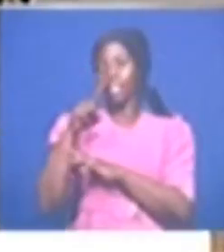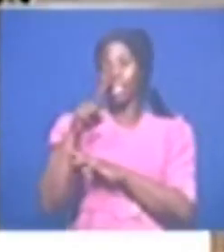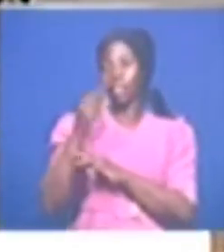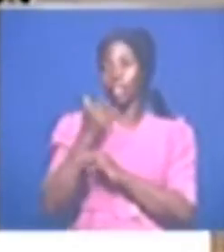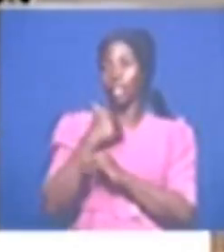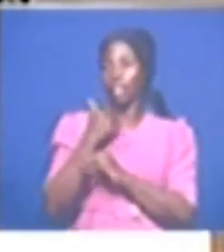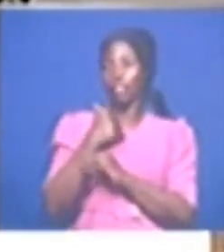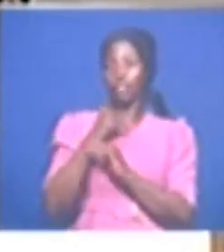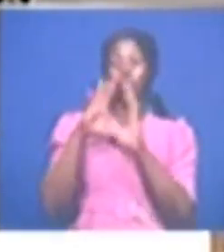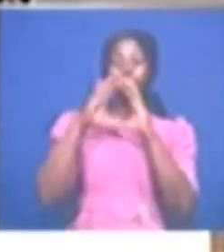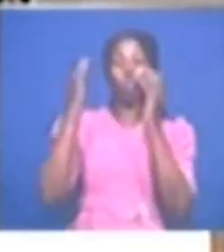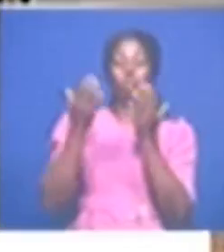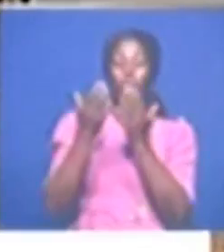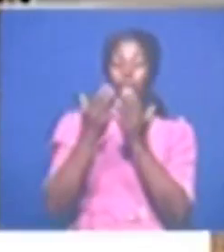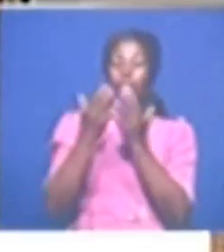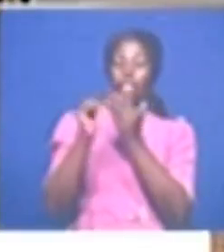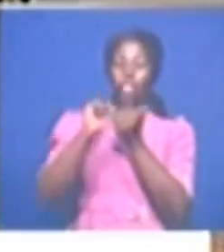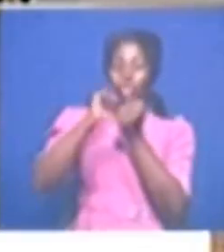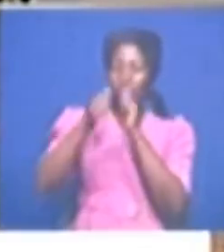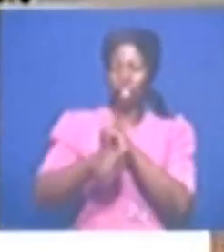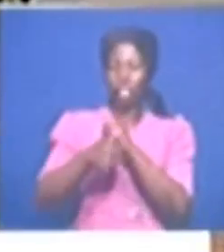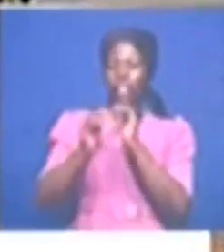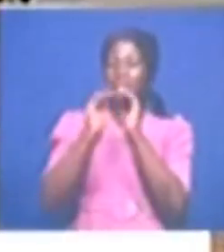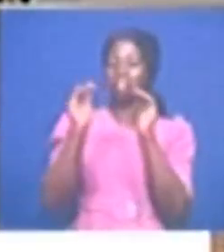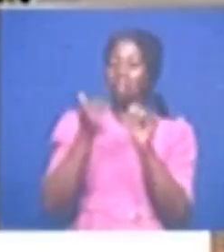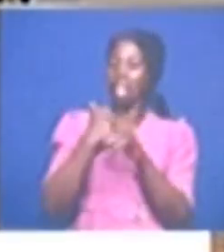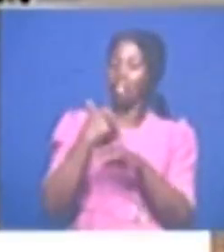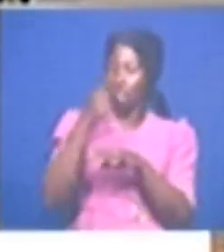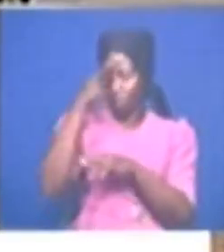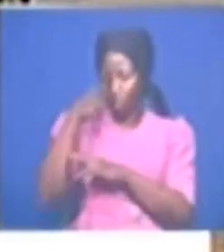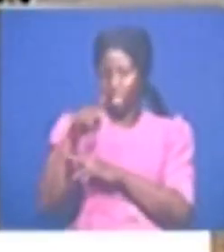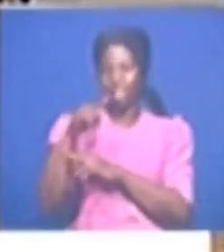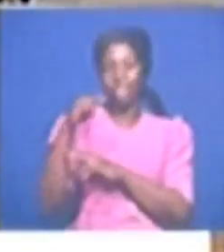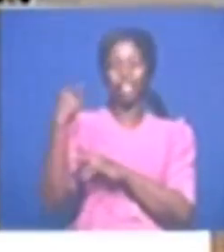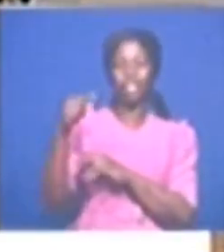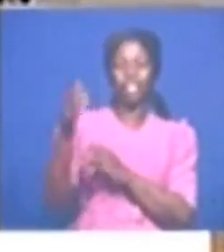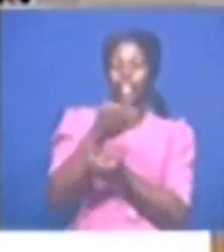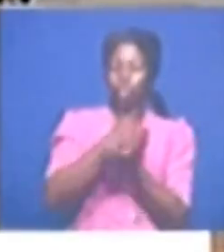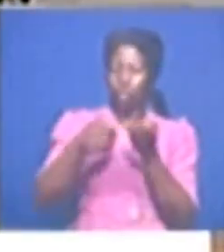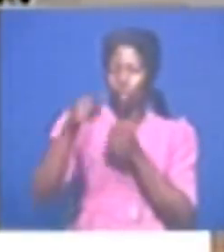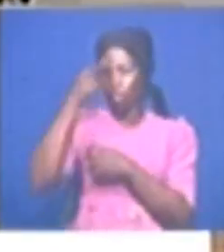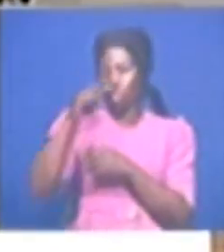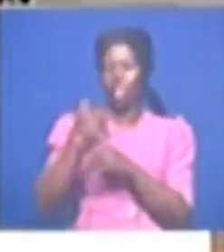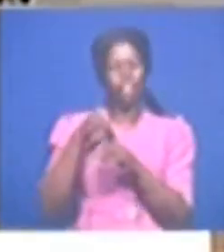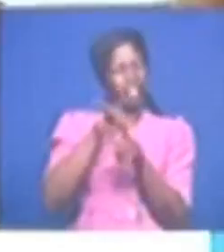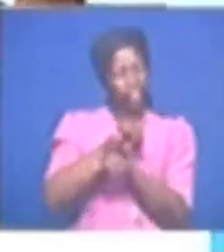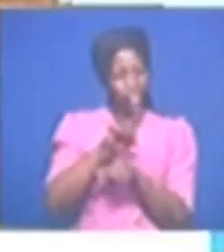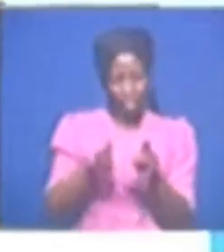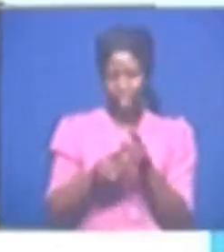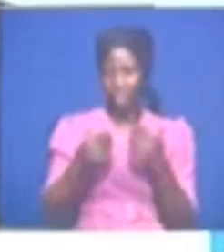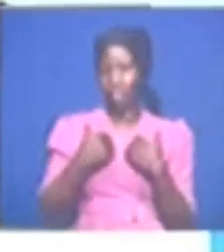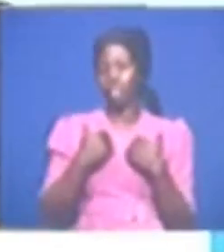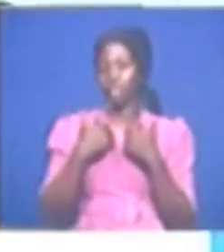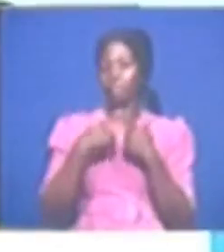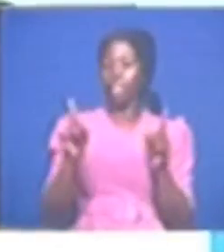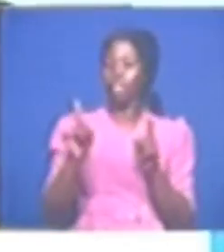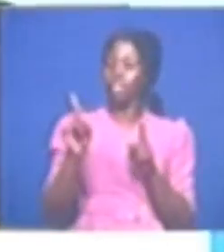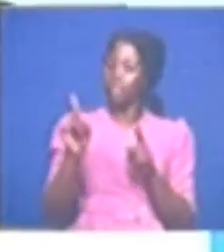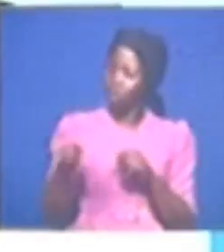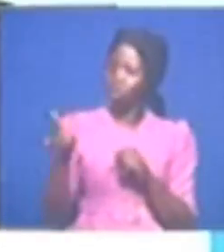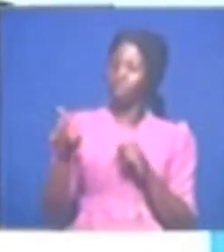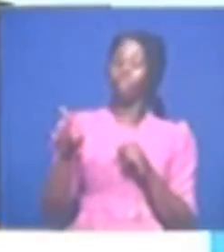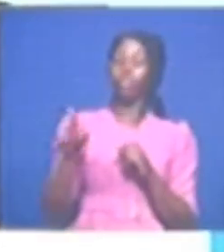we have national climate change policy, we have national green economy policy, we have everything. And what he's talking about, look